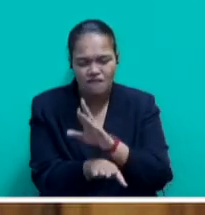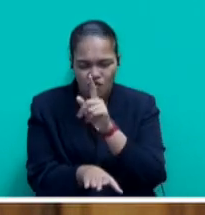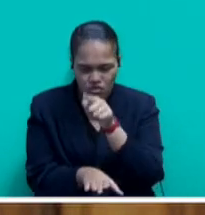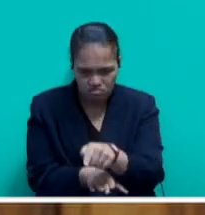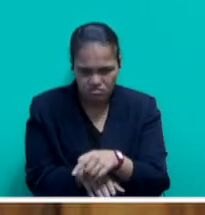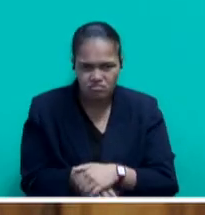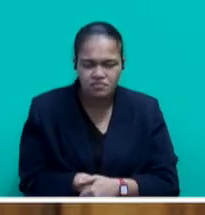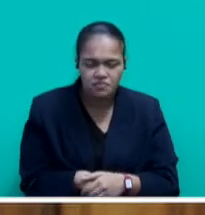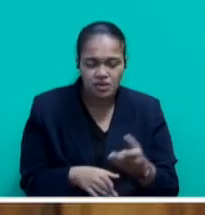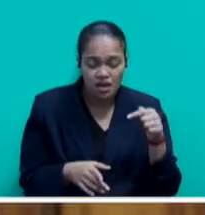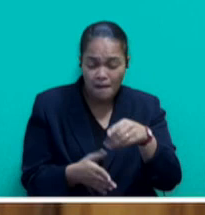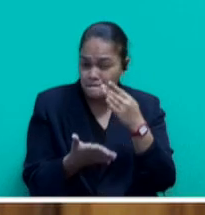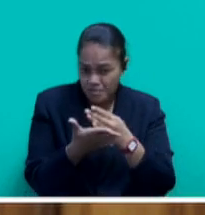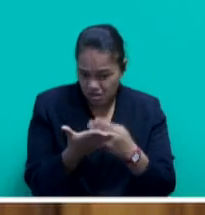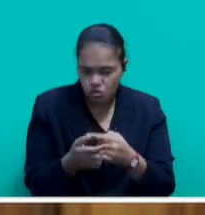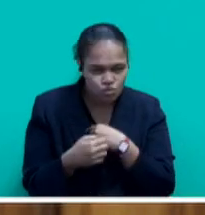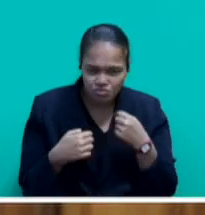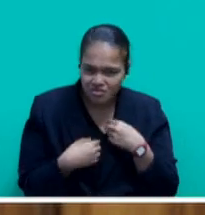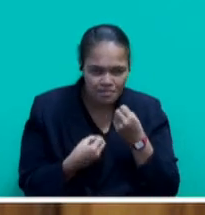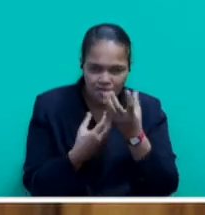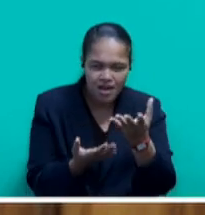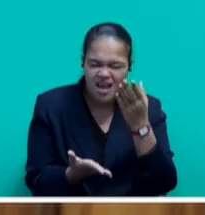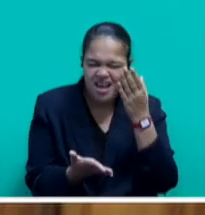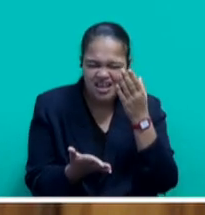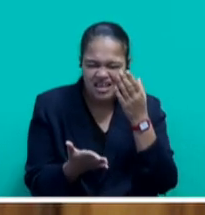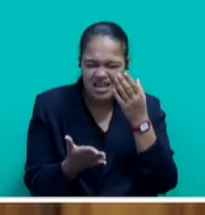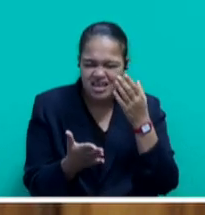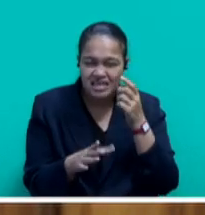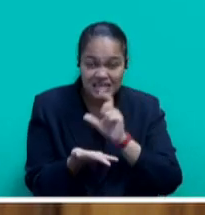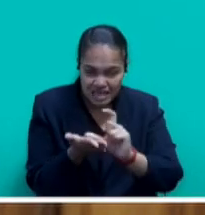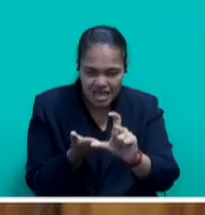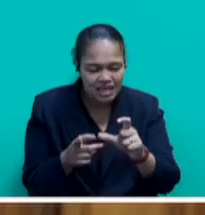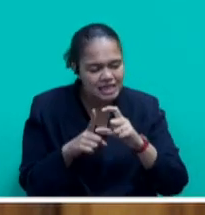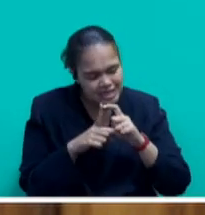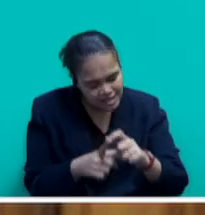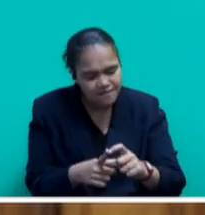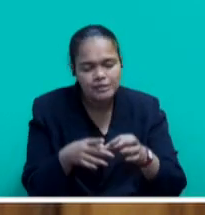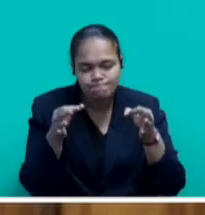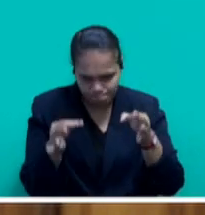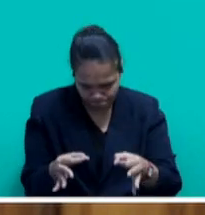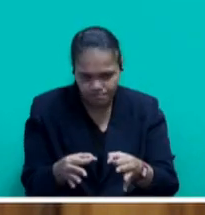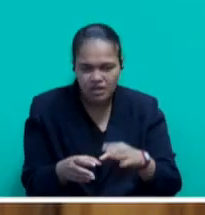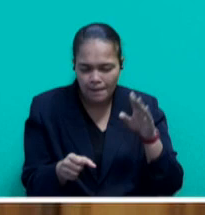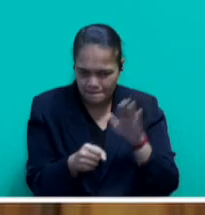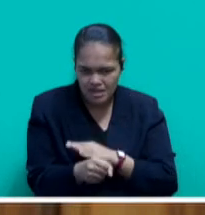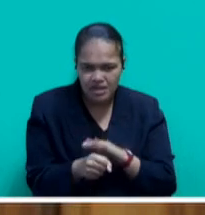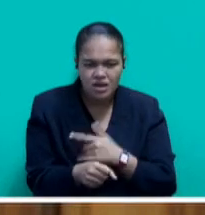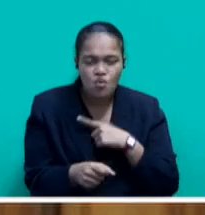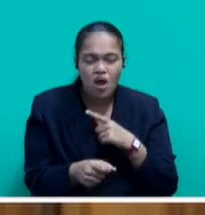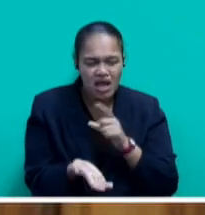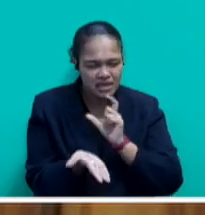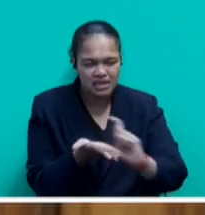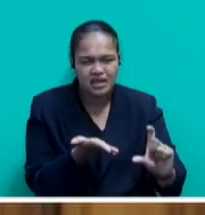budget. We have made it clear difficult decisions needed to be made to address the major debt crisis we